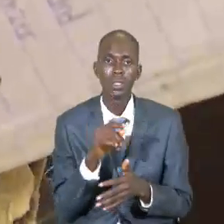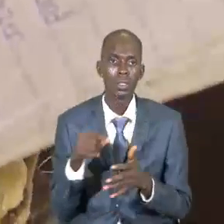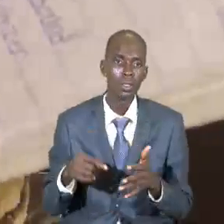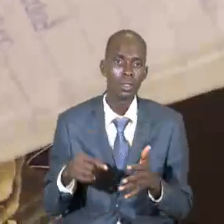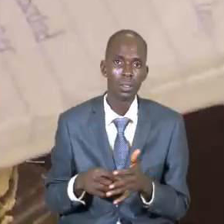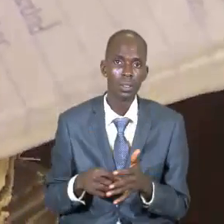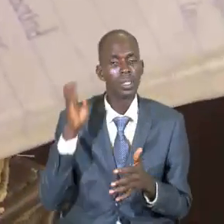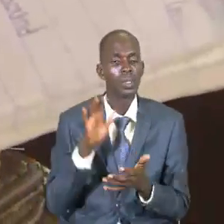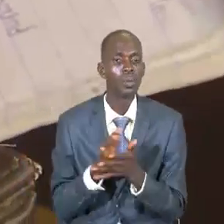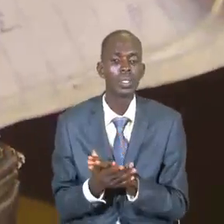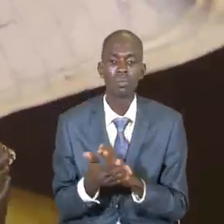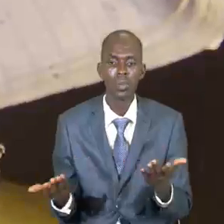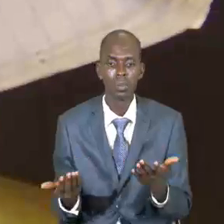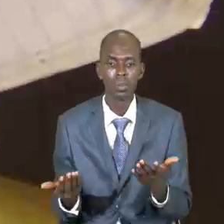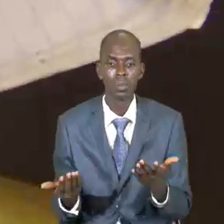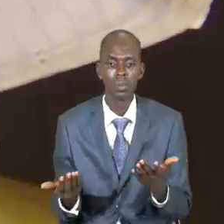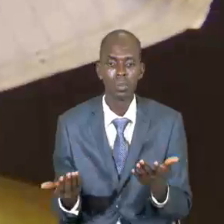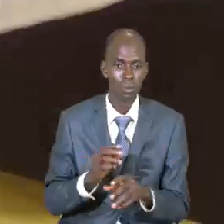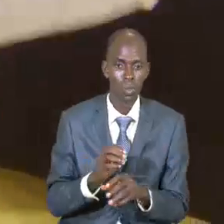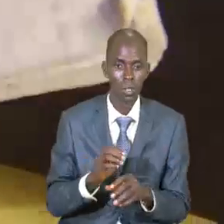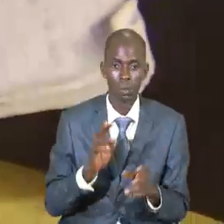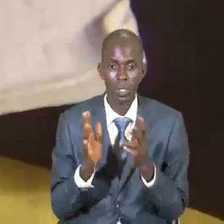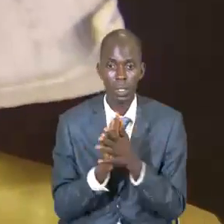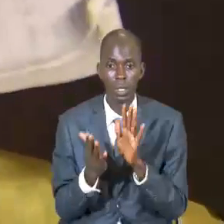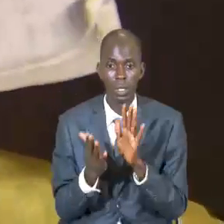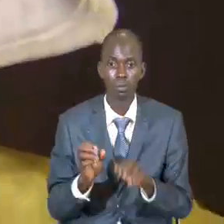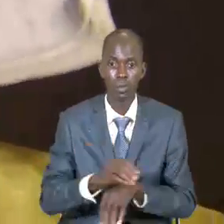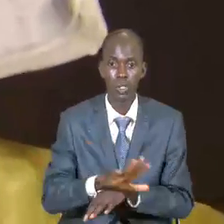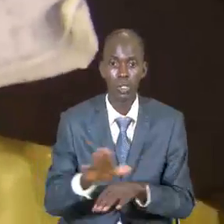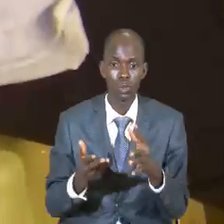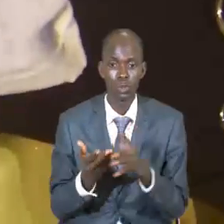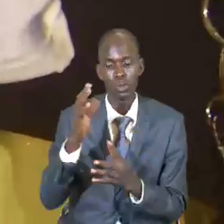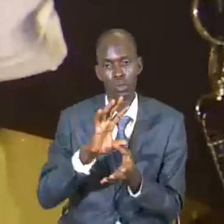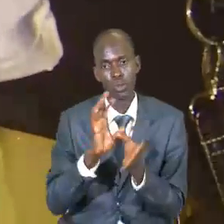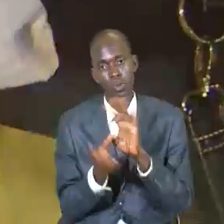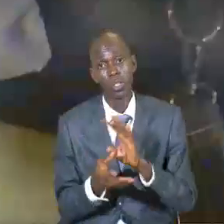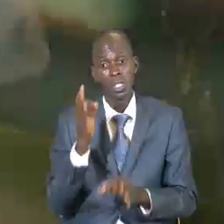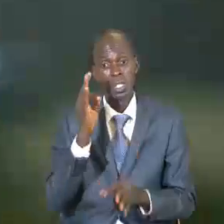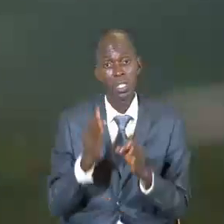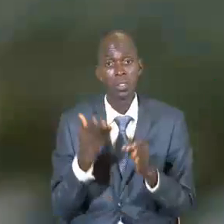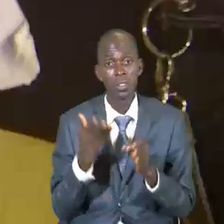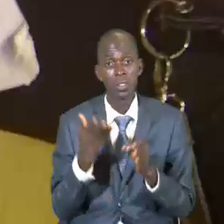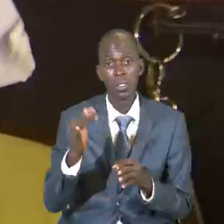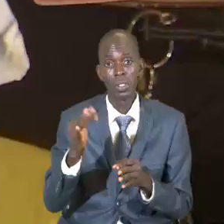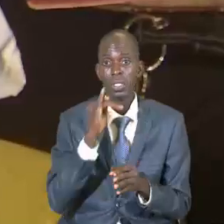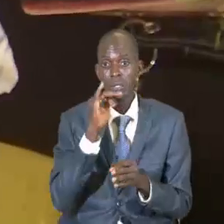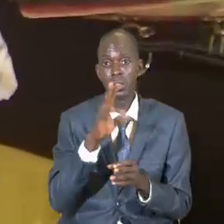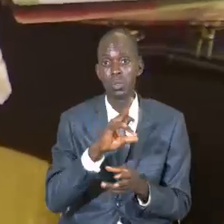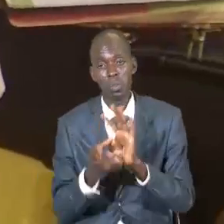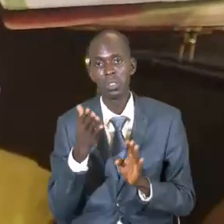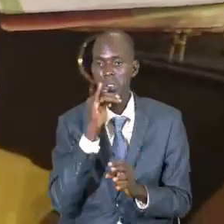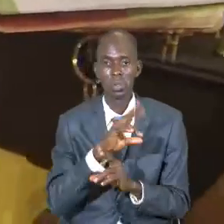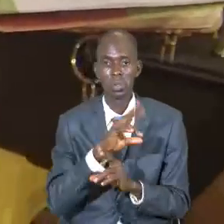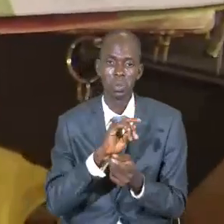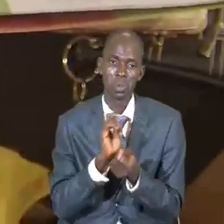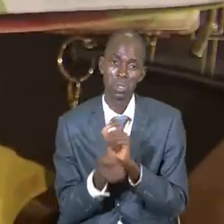If there is no conversion, there's no change. If there is no change, there is no turning around. If there's no turning around, you'll be going